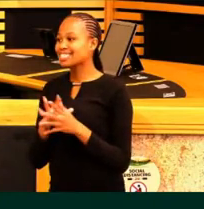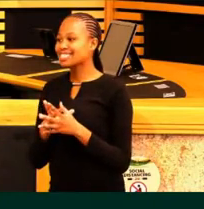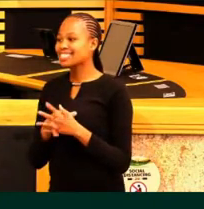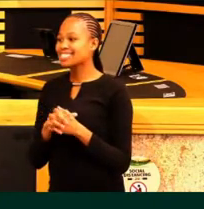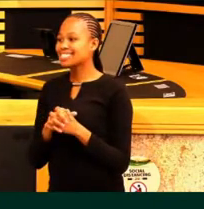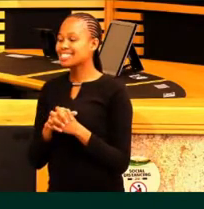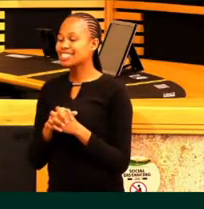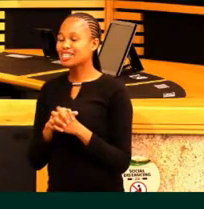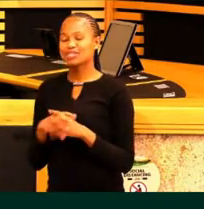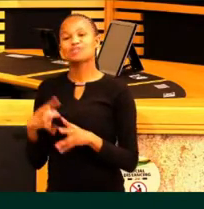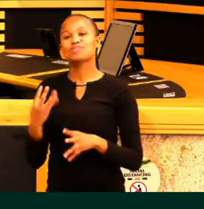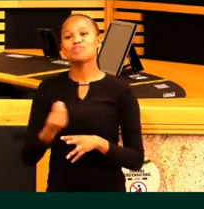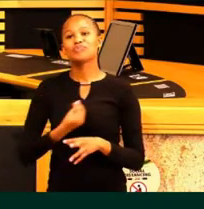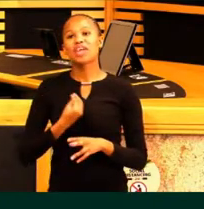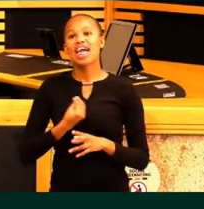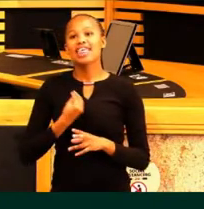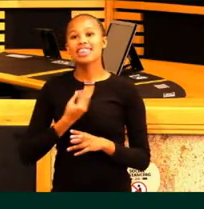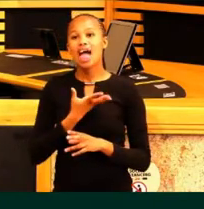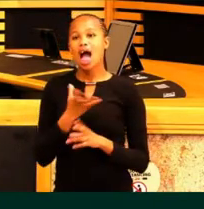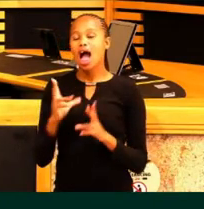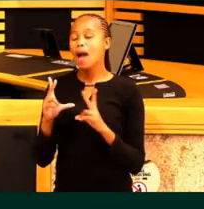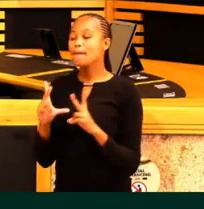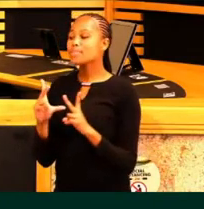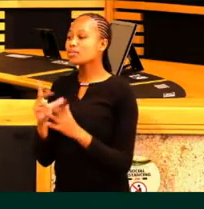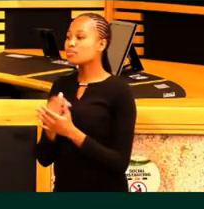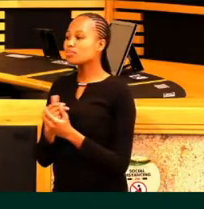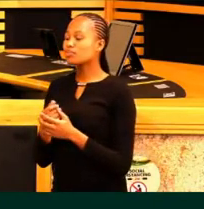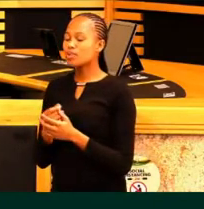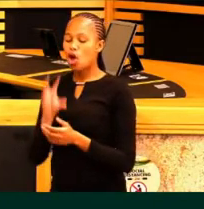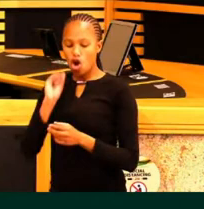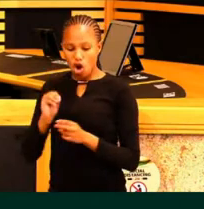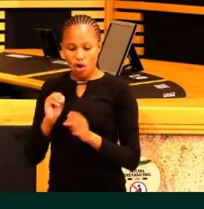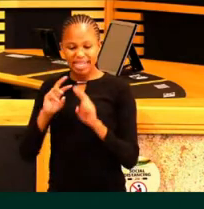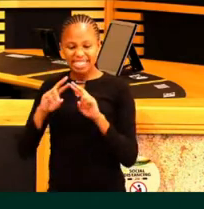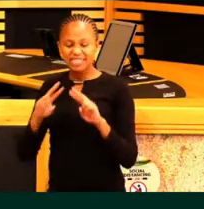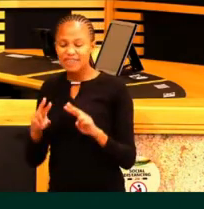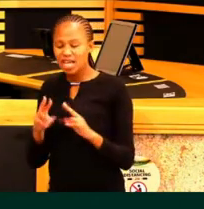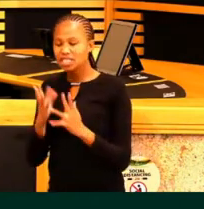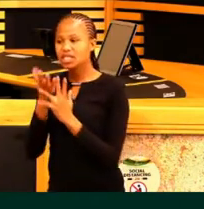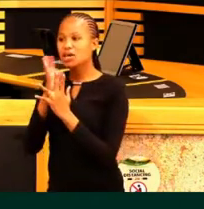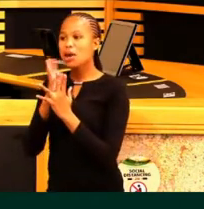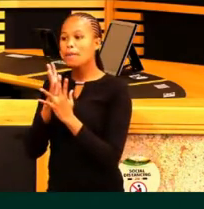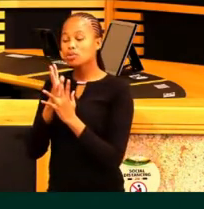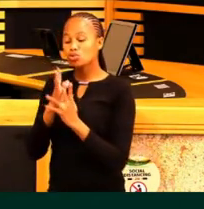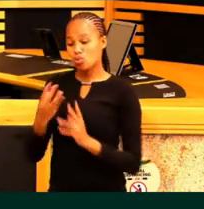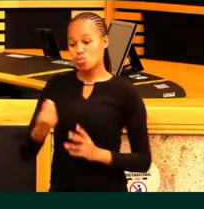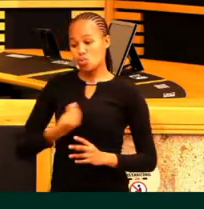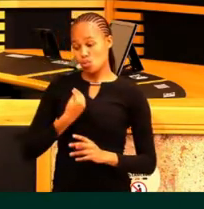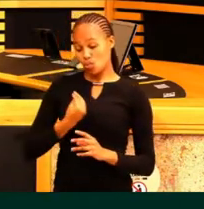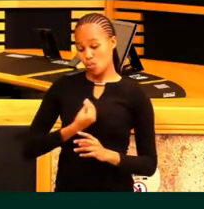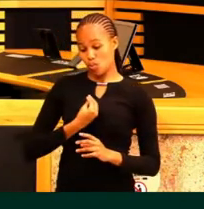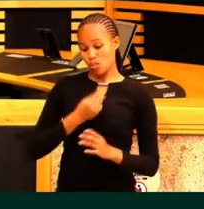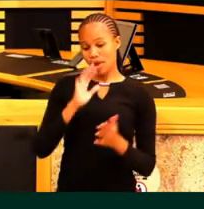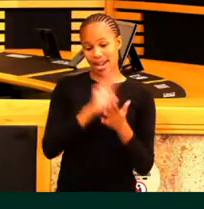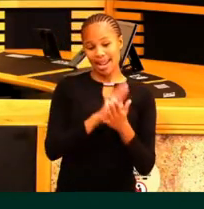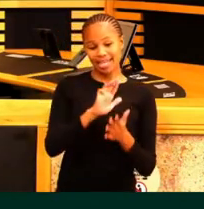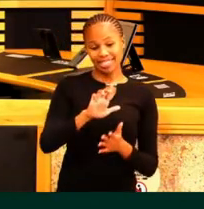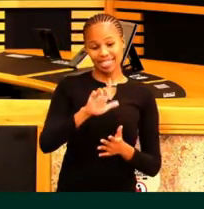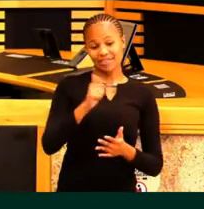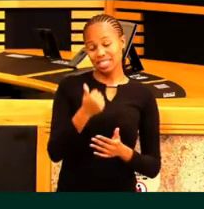young people there's a difference between the generation of 1976